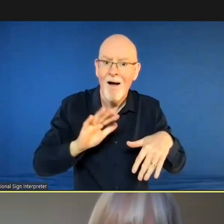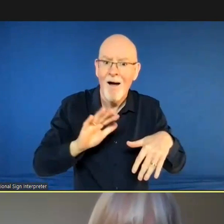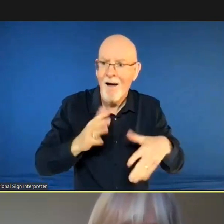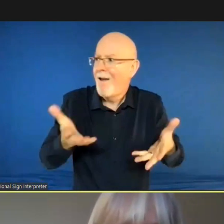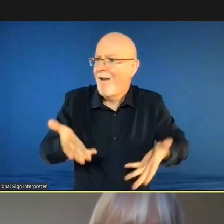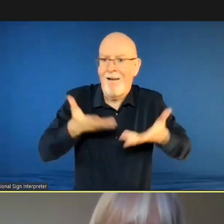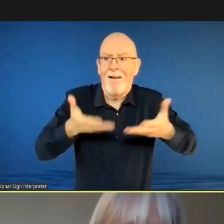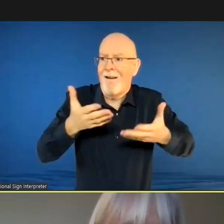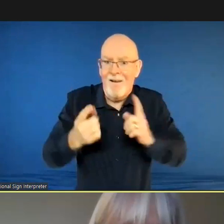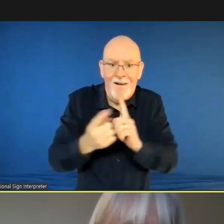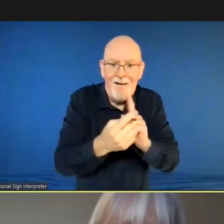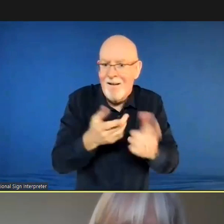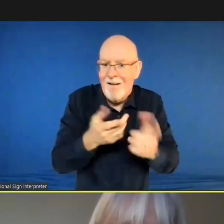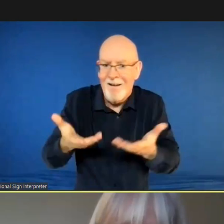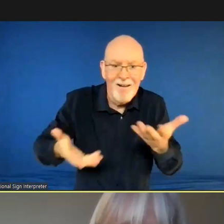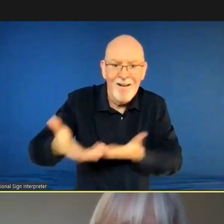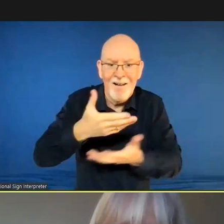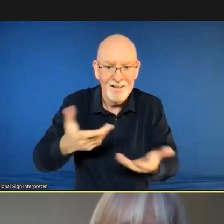in the same sort of situation.